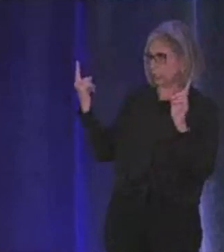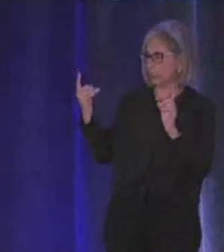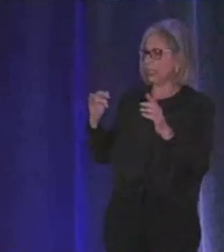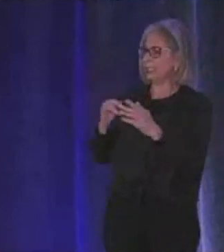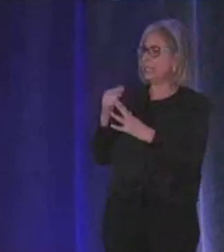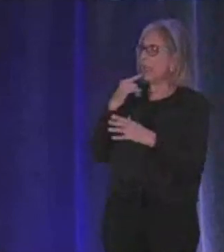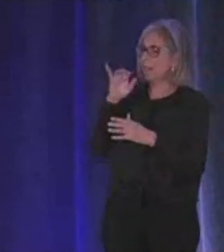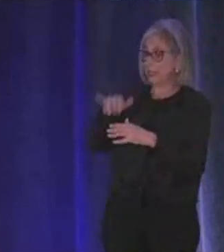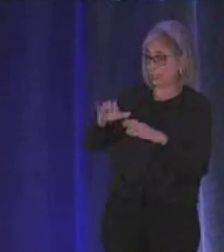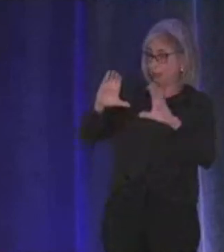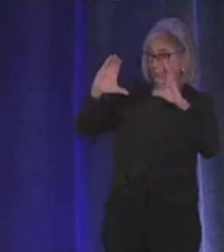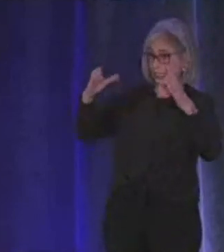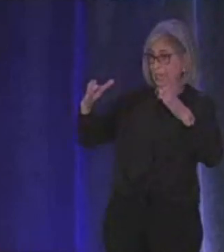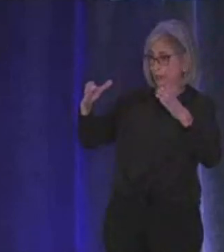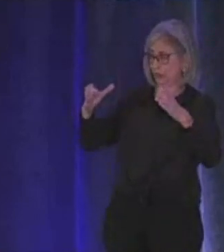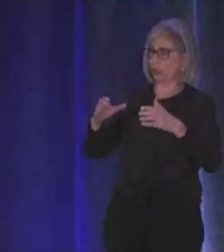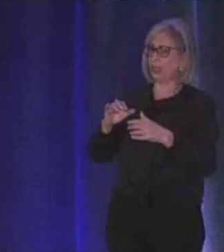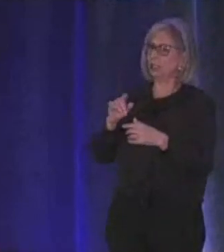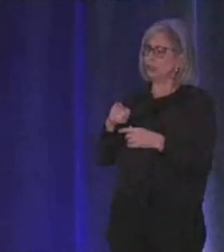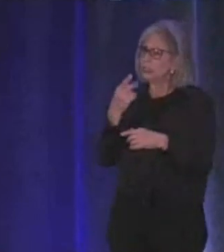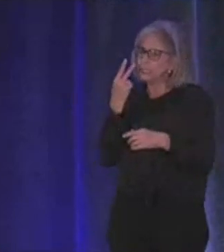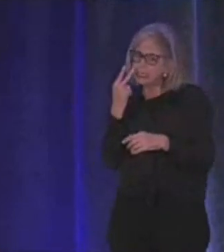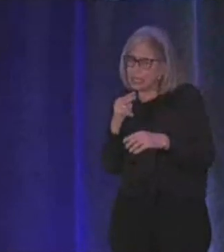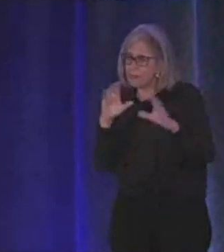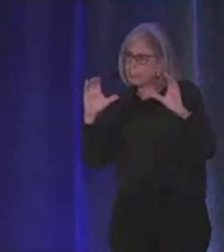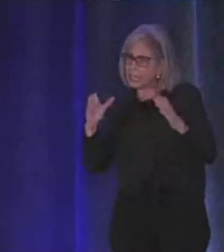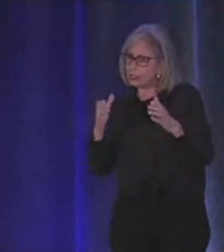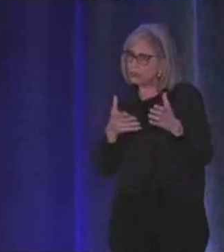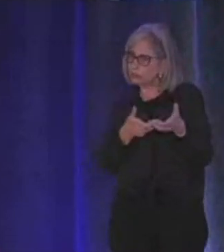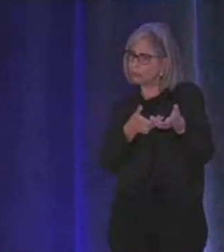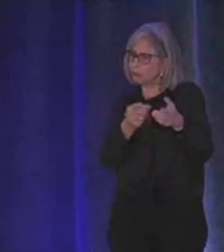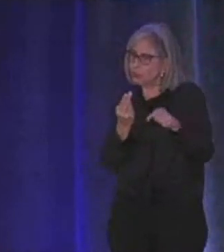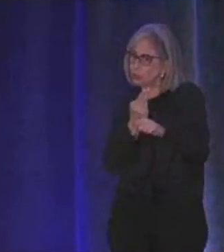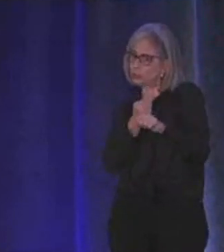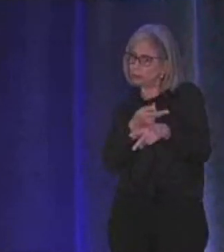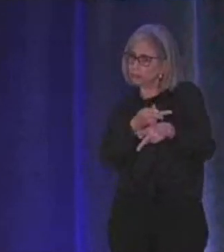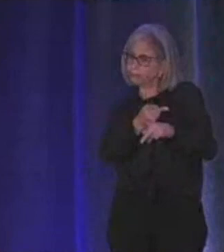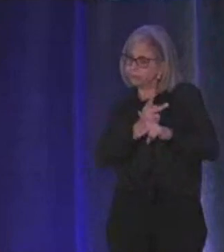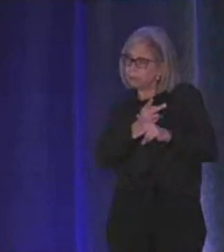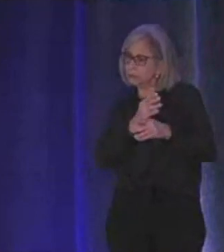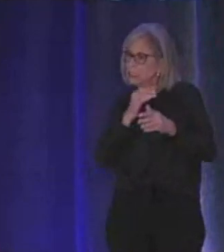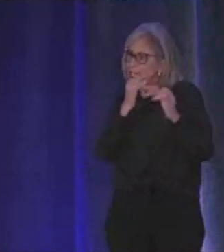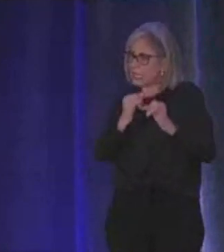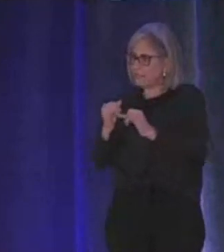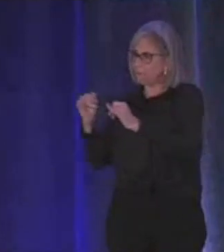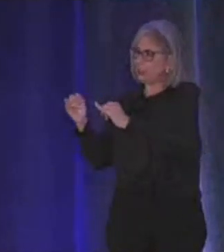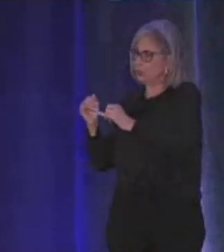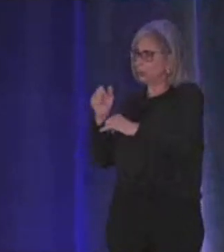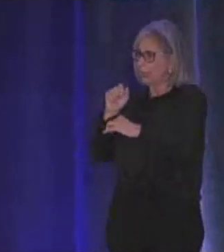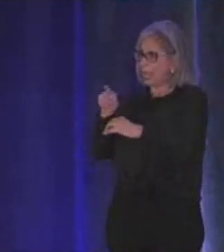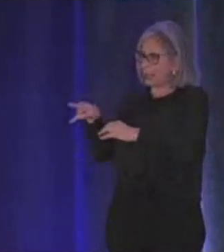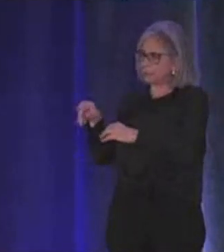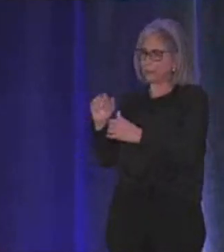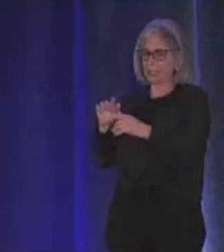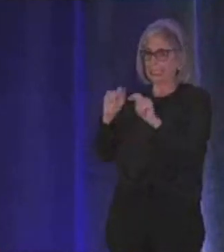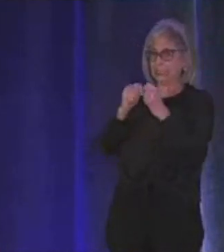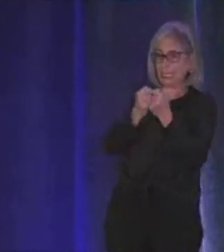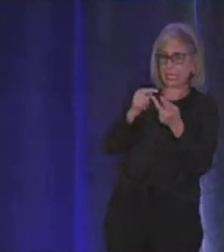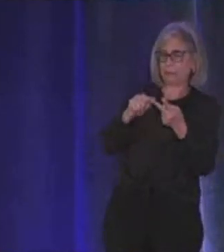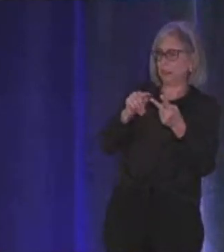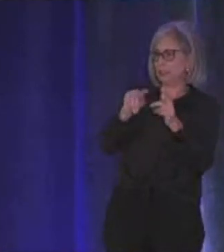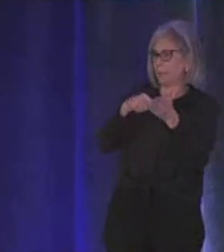this is the container. And you can see the container is pulling in the individual apps like teams,